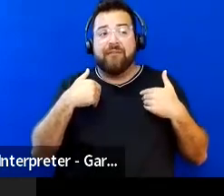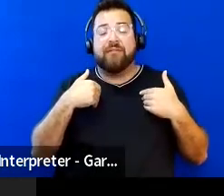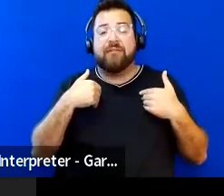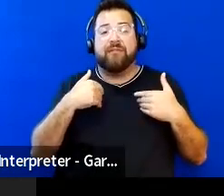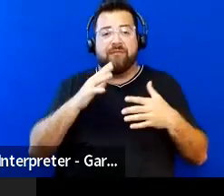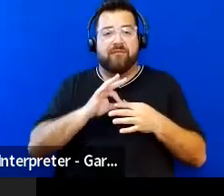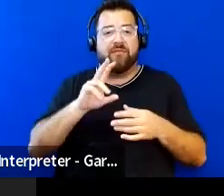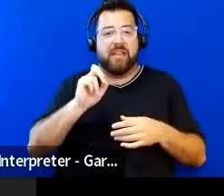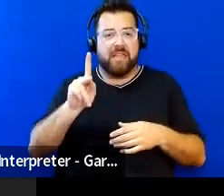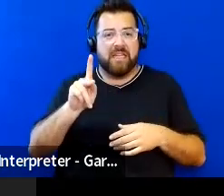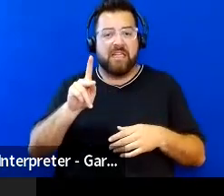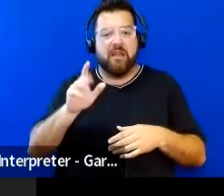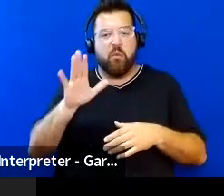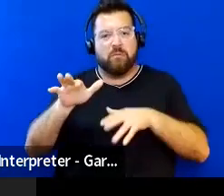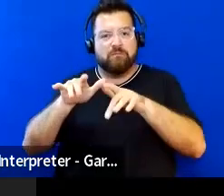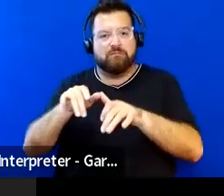link here